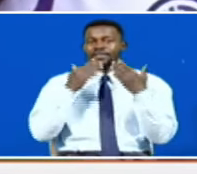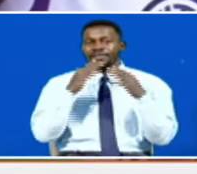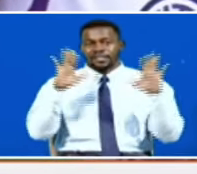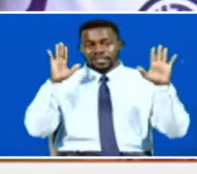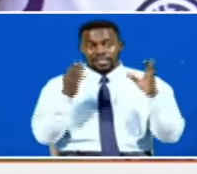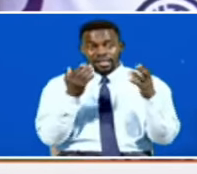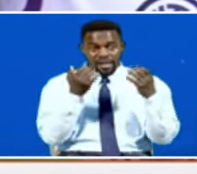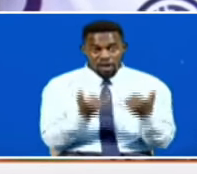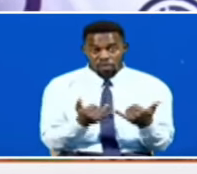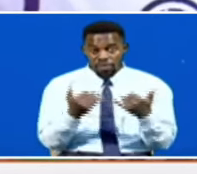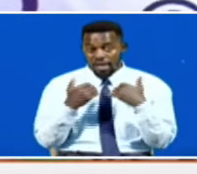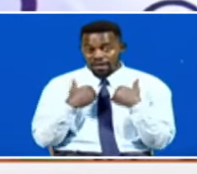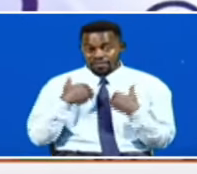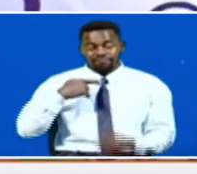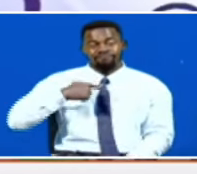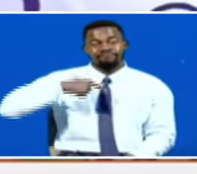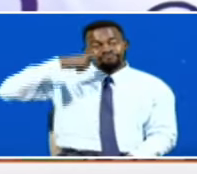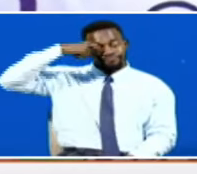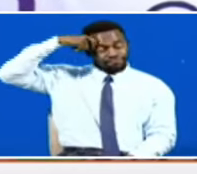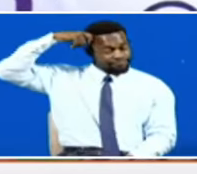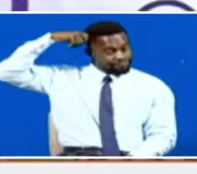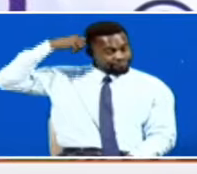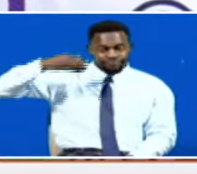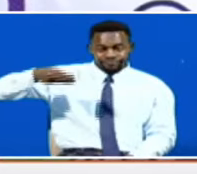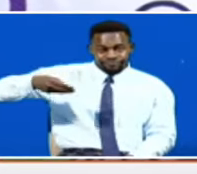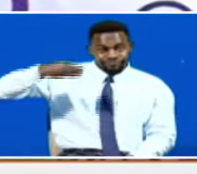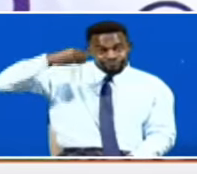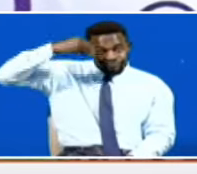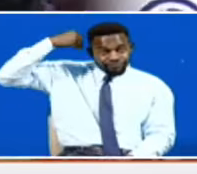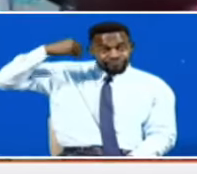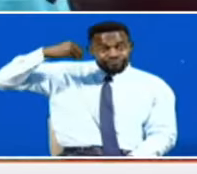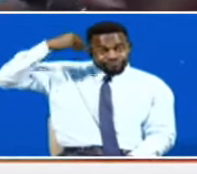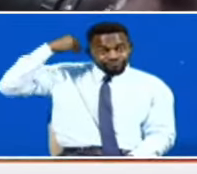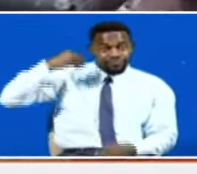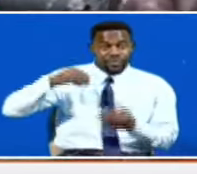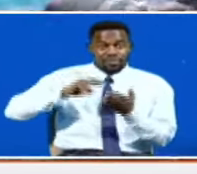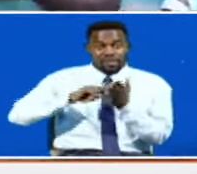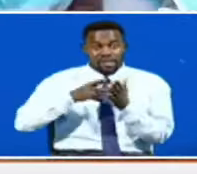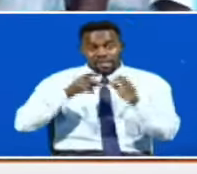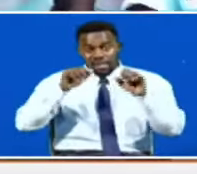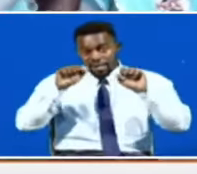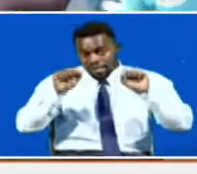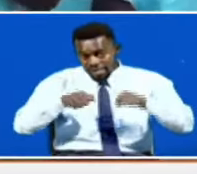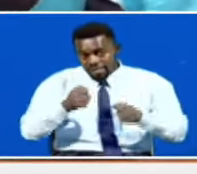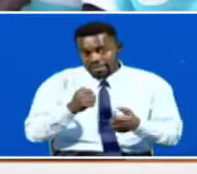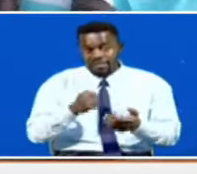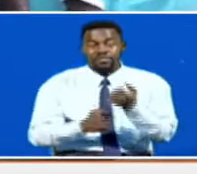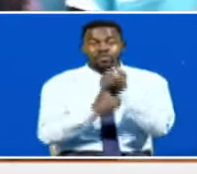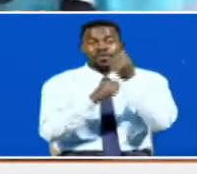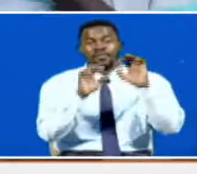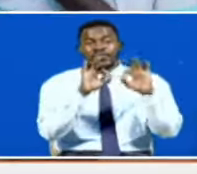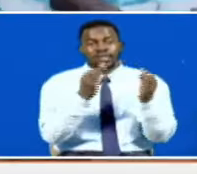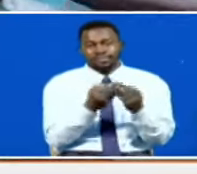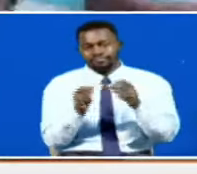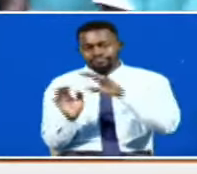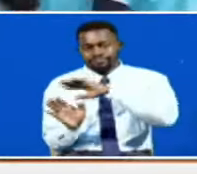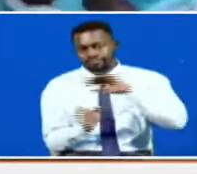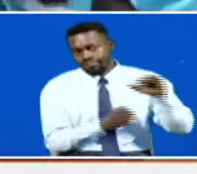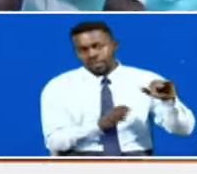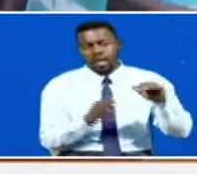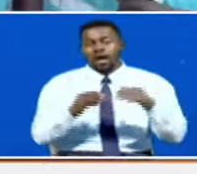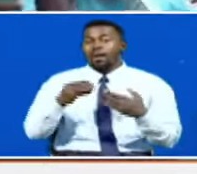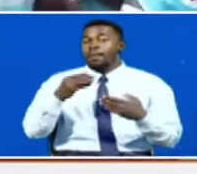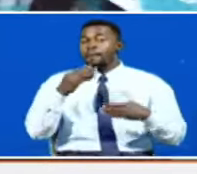na hii machine wanaweza simamia familia yao. Elsewhere in Budalangi, Busia